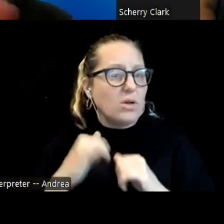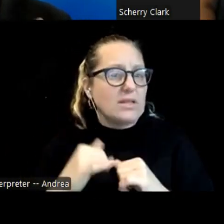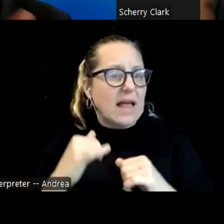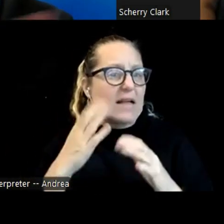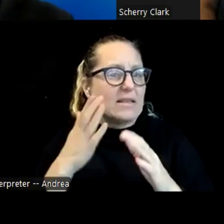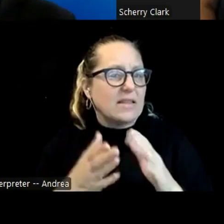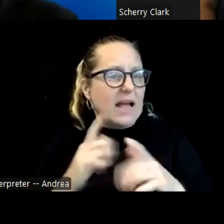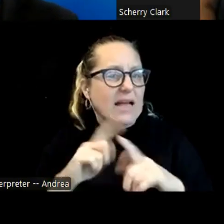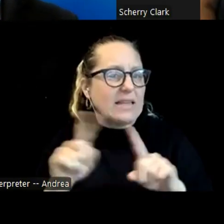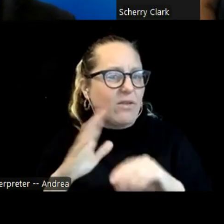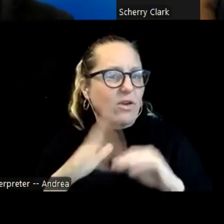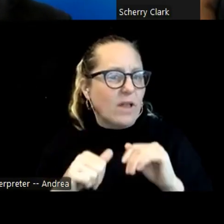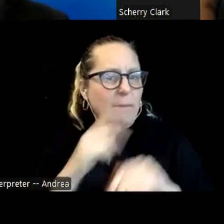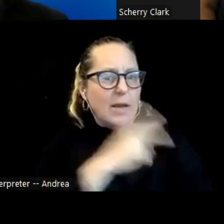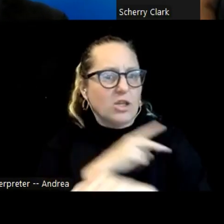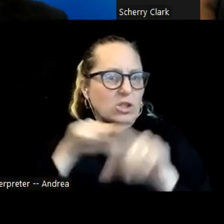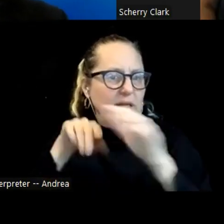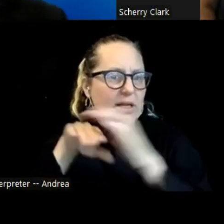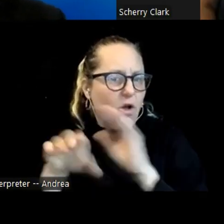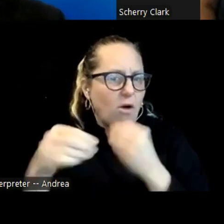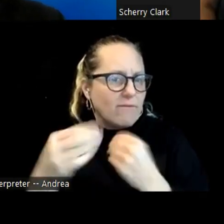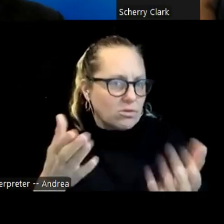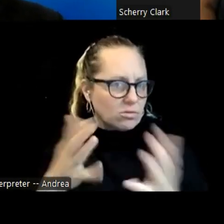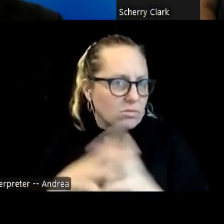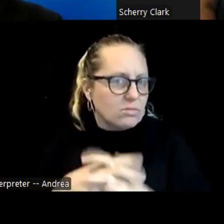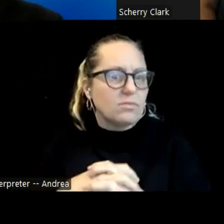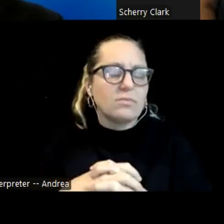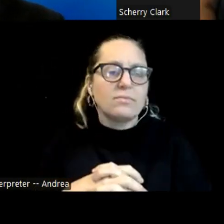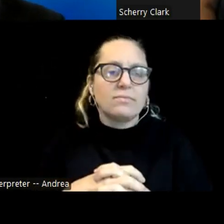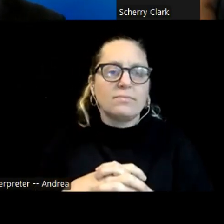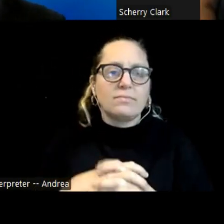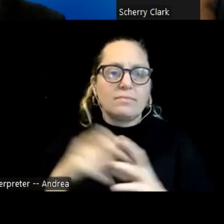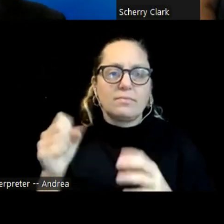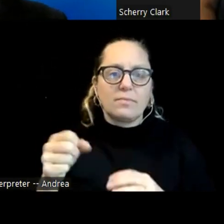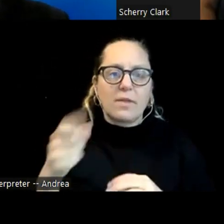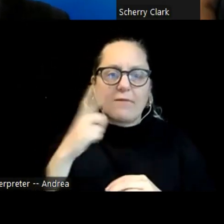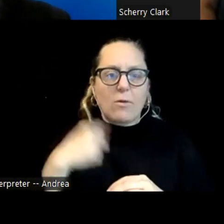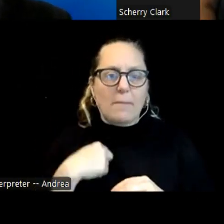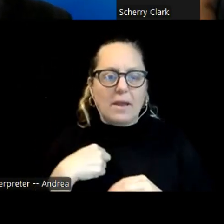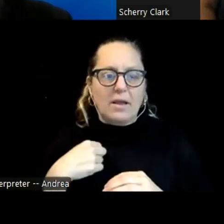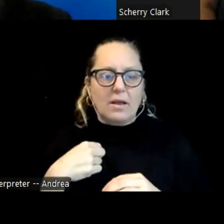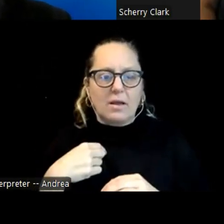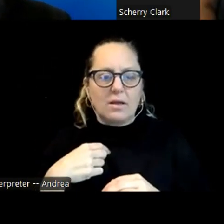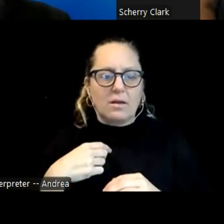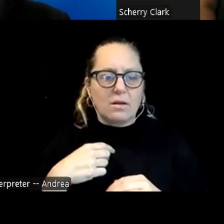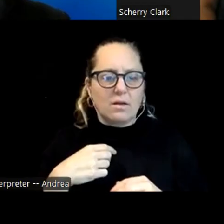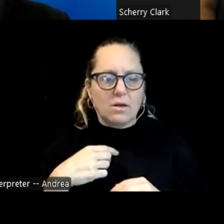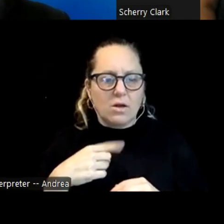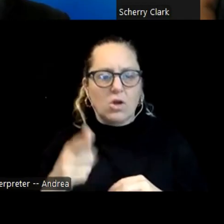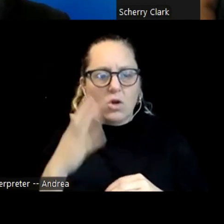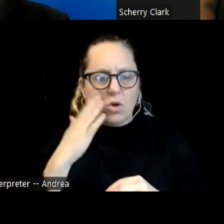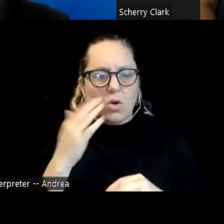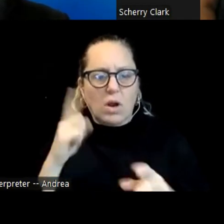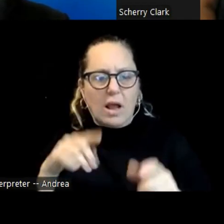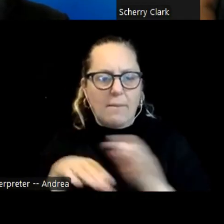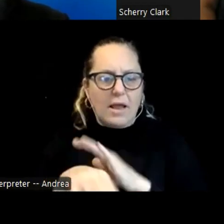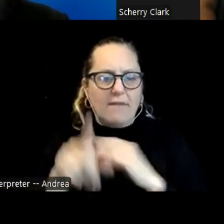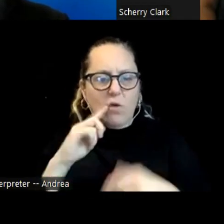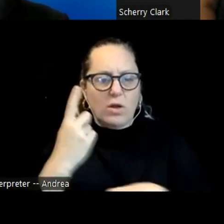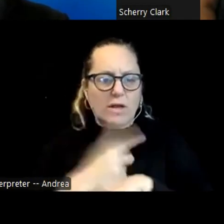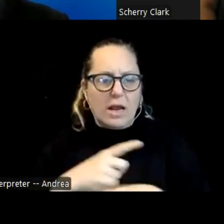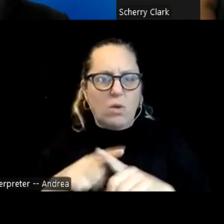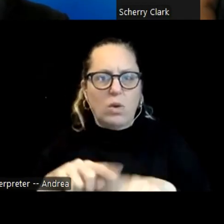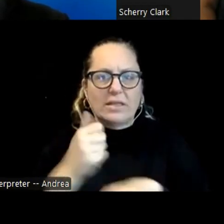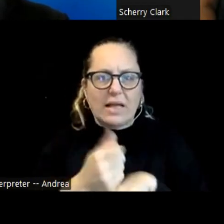differ as a patient sort of walks in your office? Yeah, so for me, we come in for the day, we set